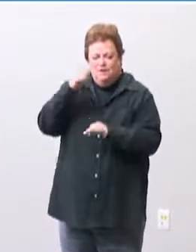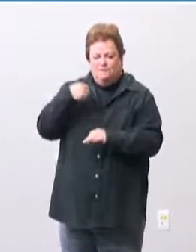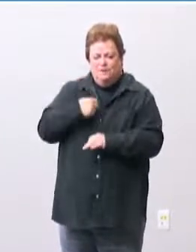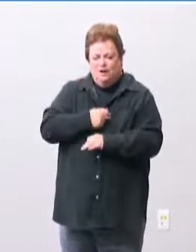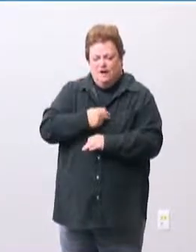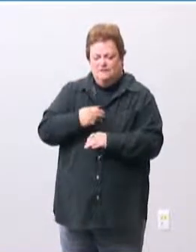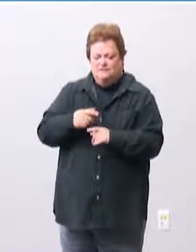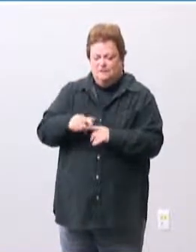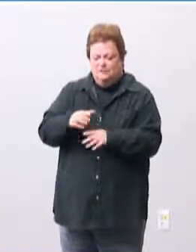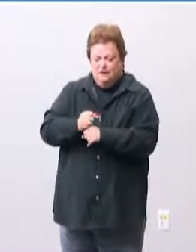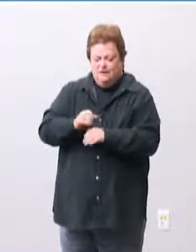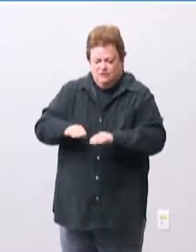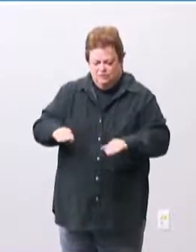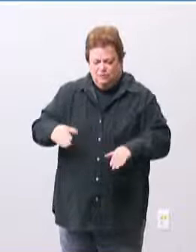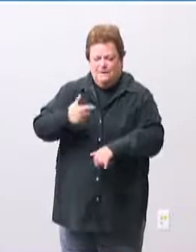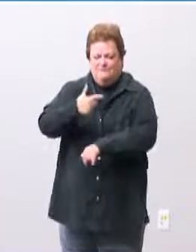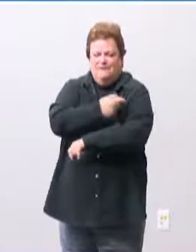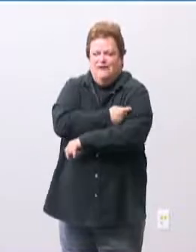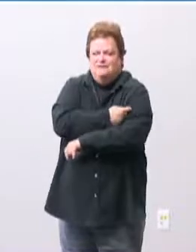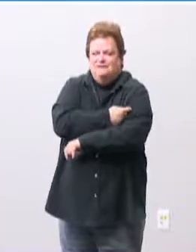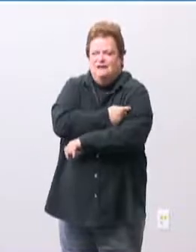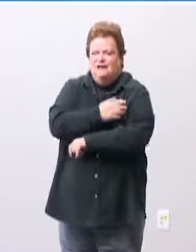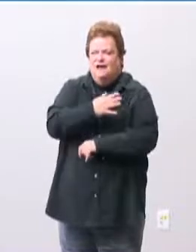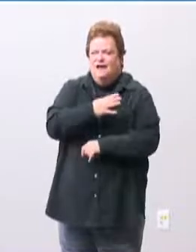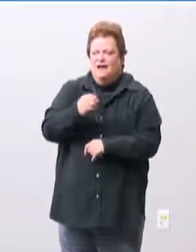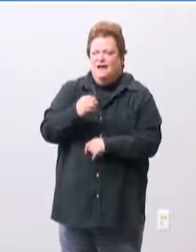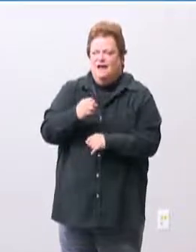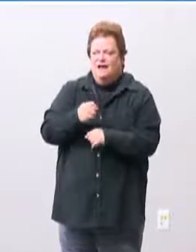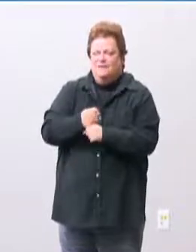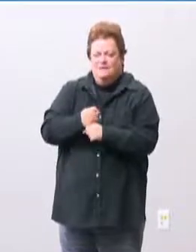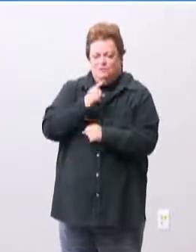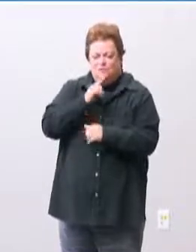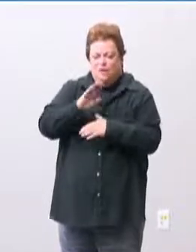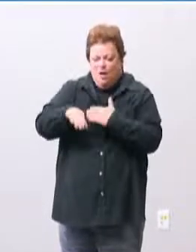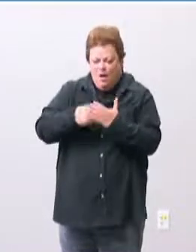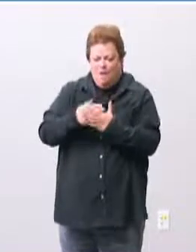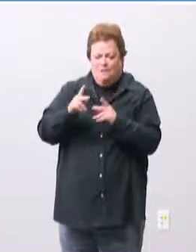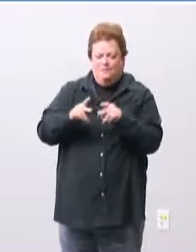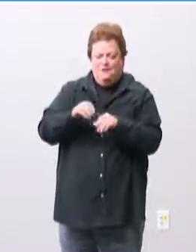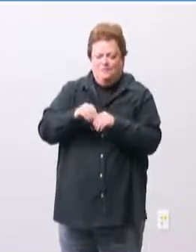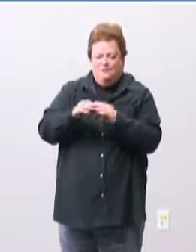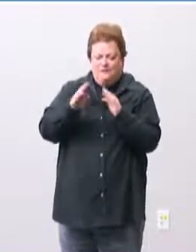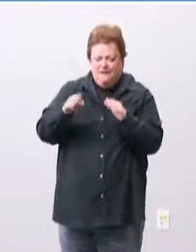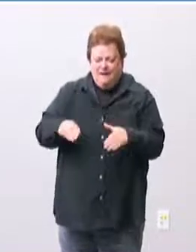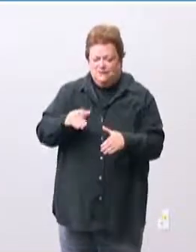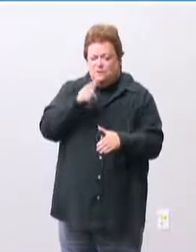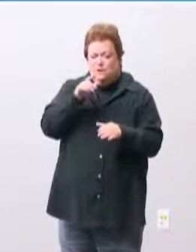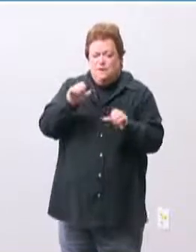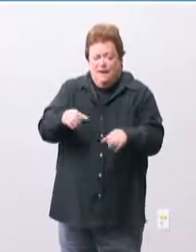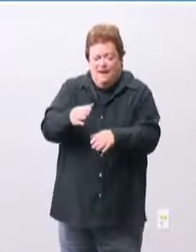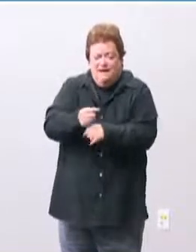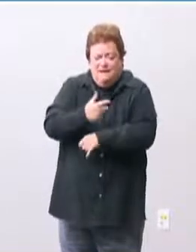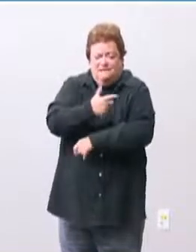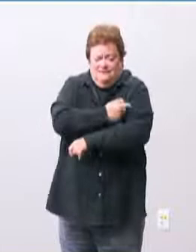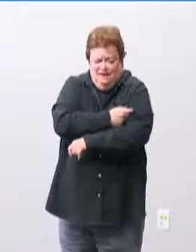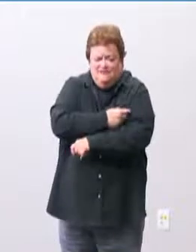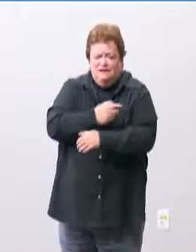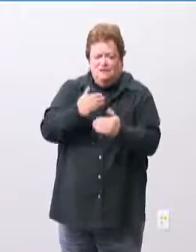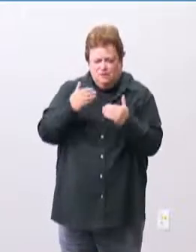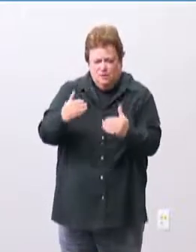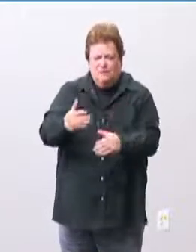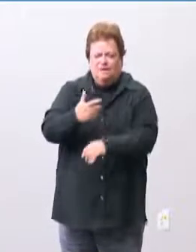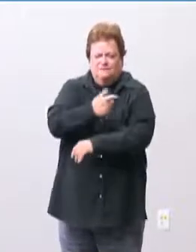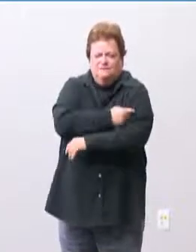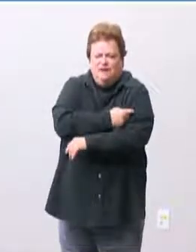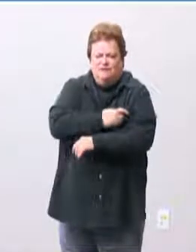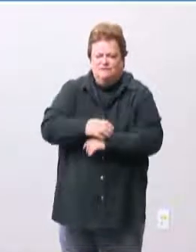children vaccinated and all of our household members vaccinated who are eligible for the vaccine. Unfortunately,